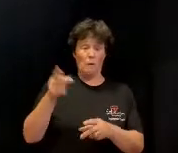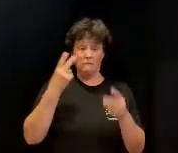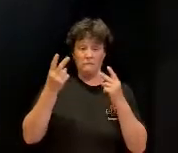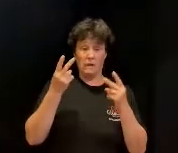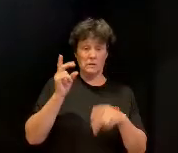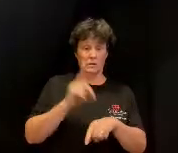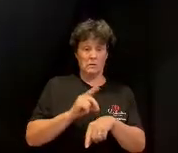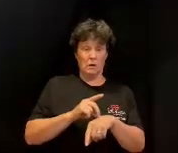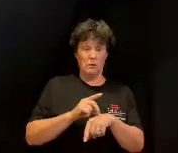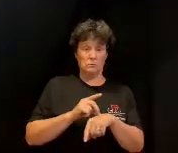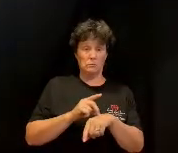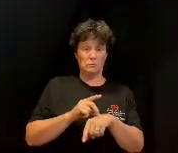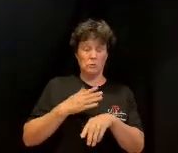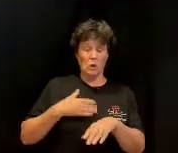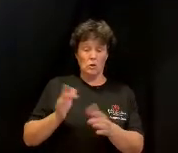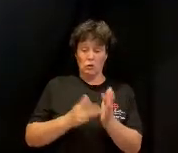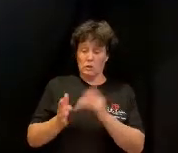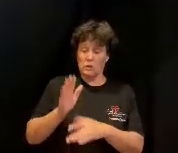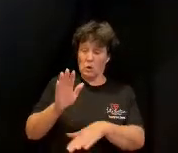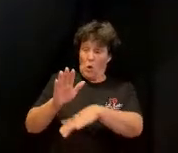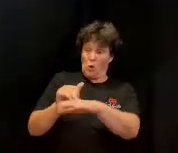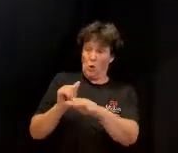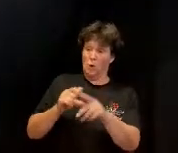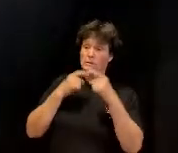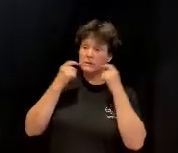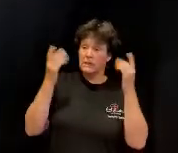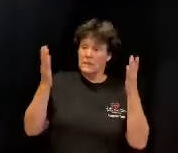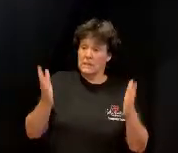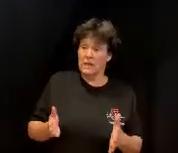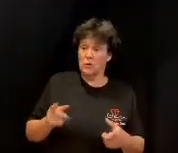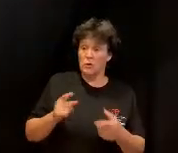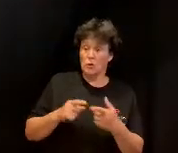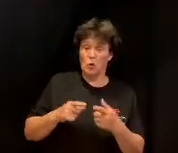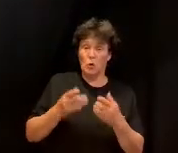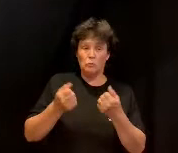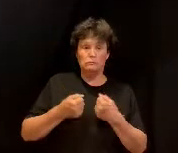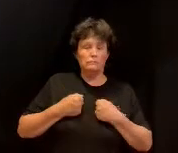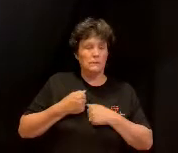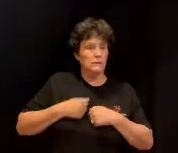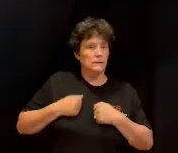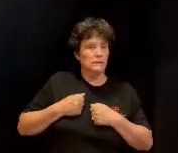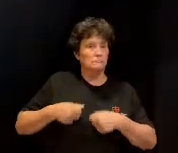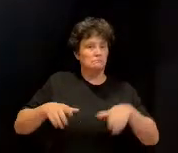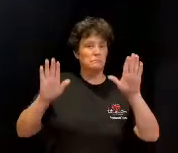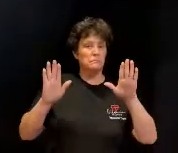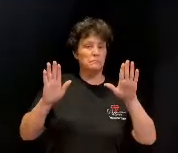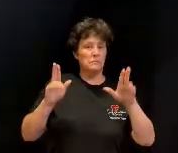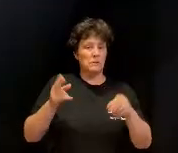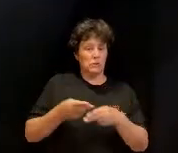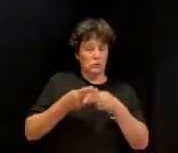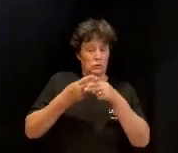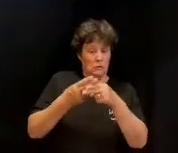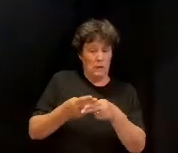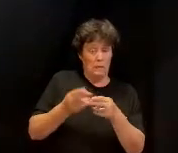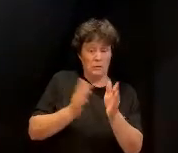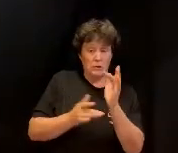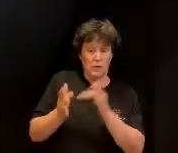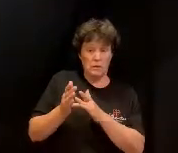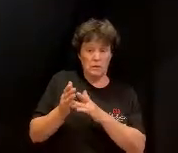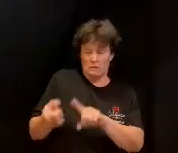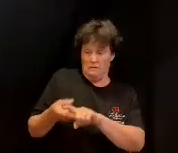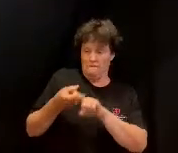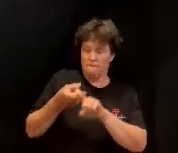repentance. I want you to know something. Jesus was called, Matthew chapter 11, the friend of sinners. The friend of